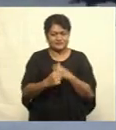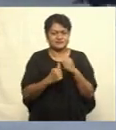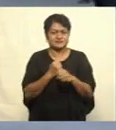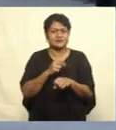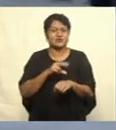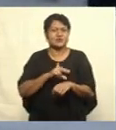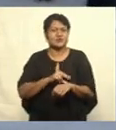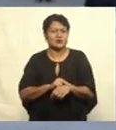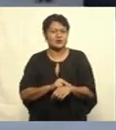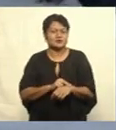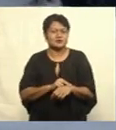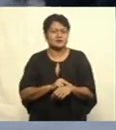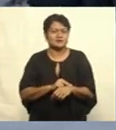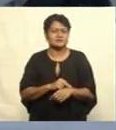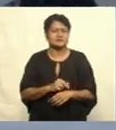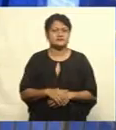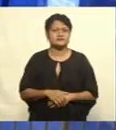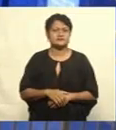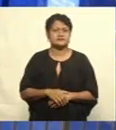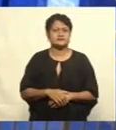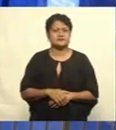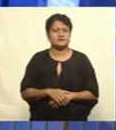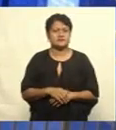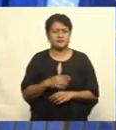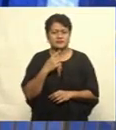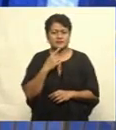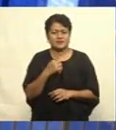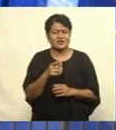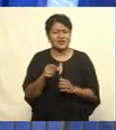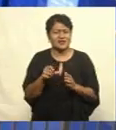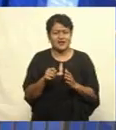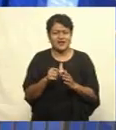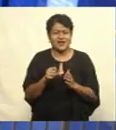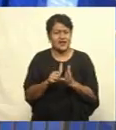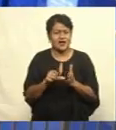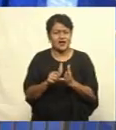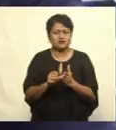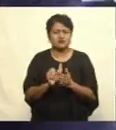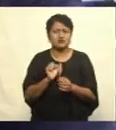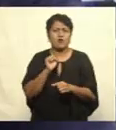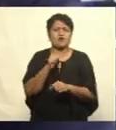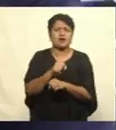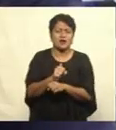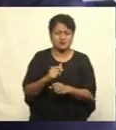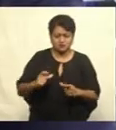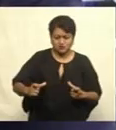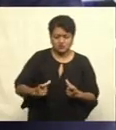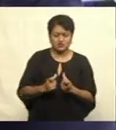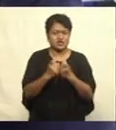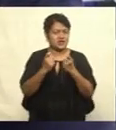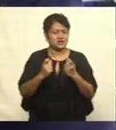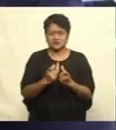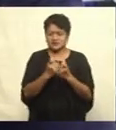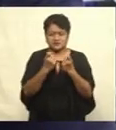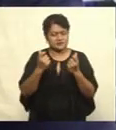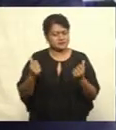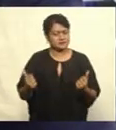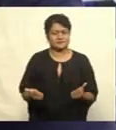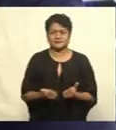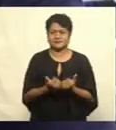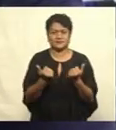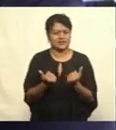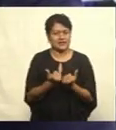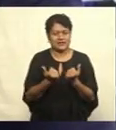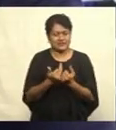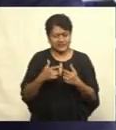Devi's dedication and the trust in Christ enabled her to overcome her challenges in life. Challenges, life in itself has a lot of